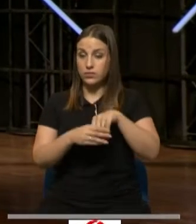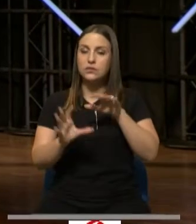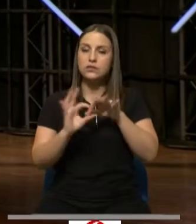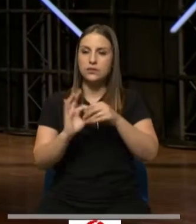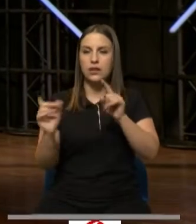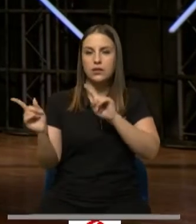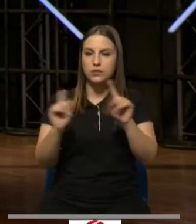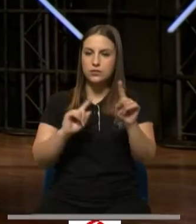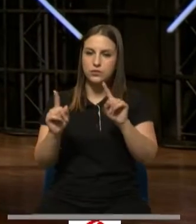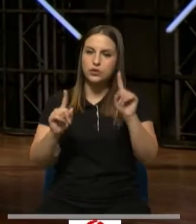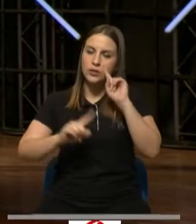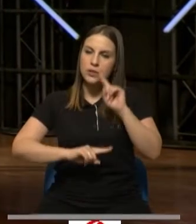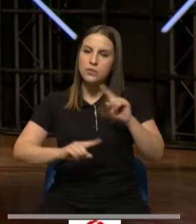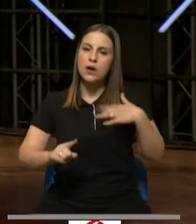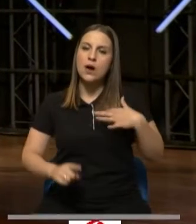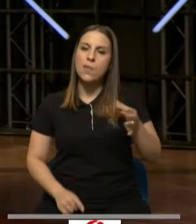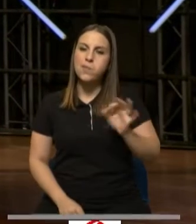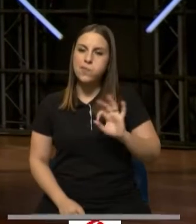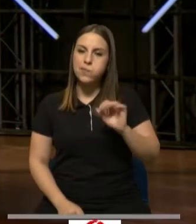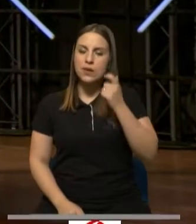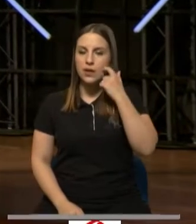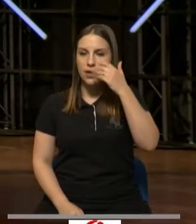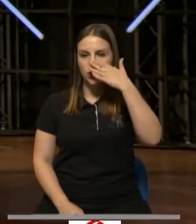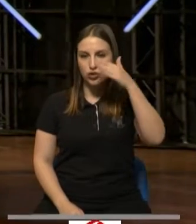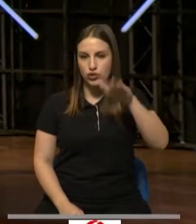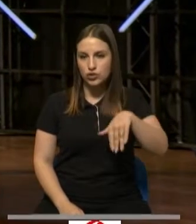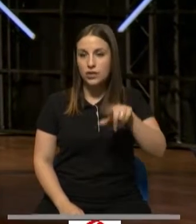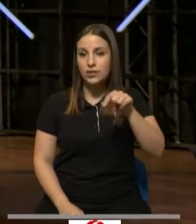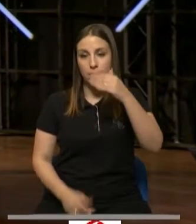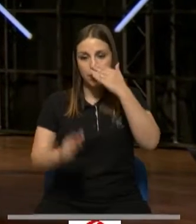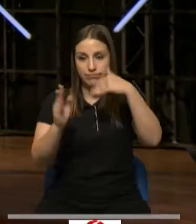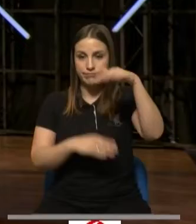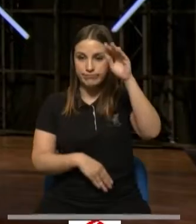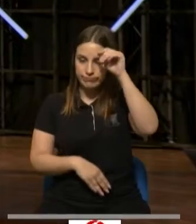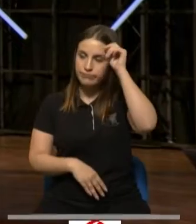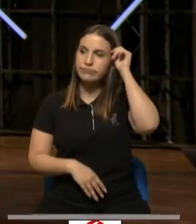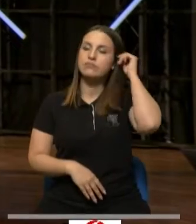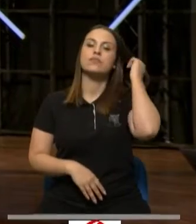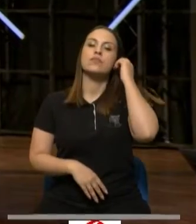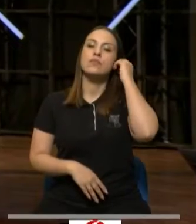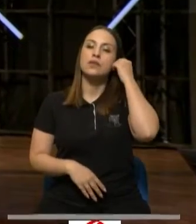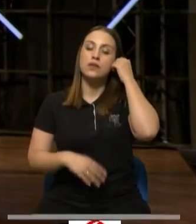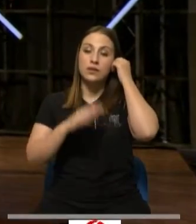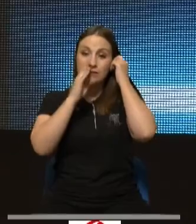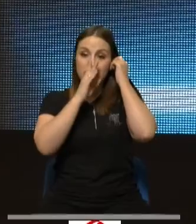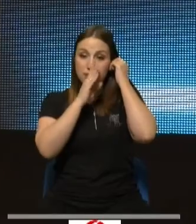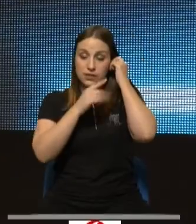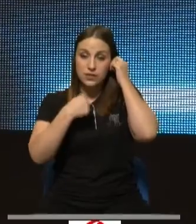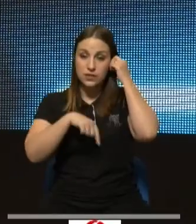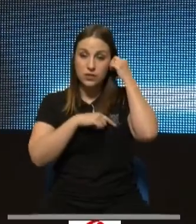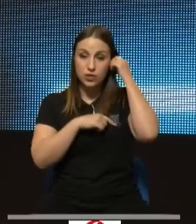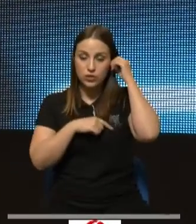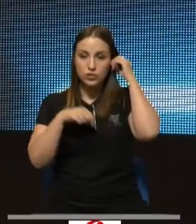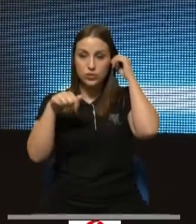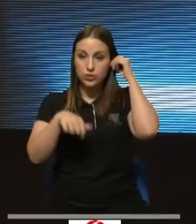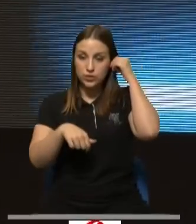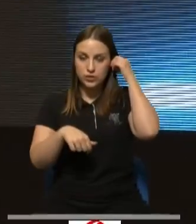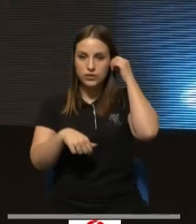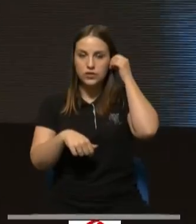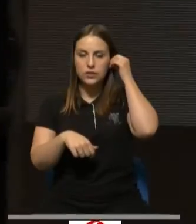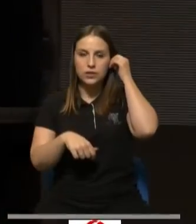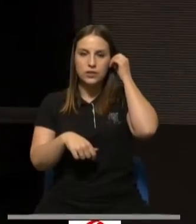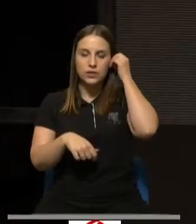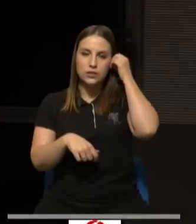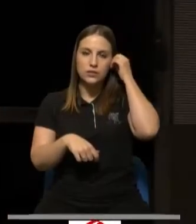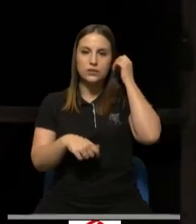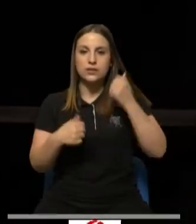was the public transports free of charge for the younger and the older. And so if we